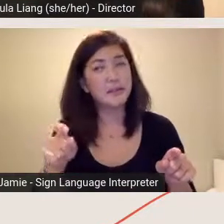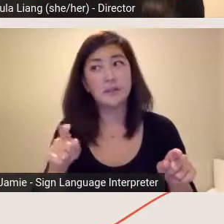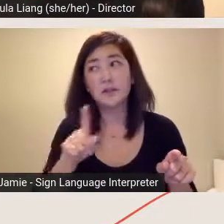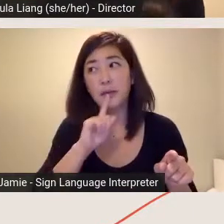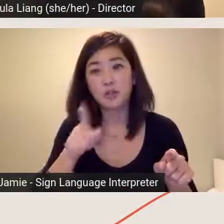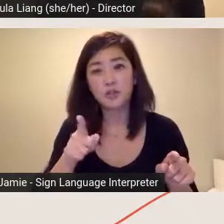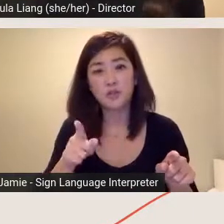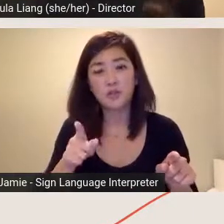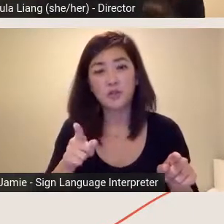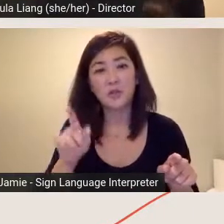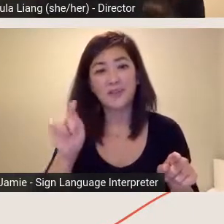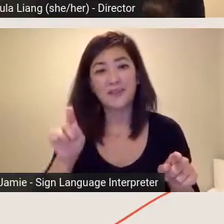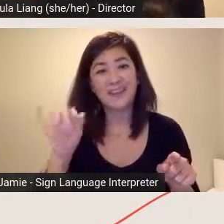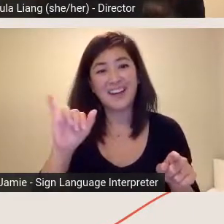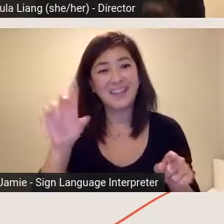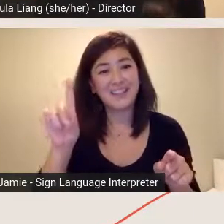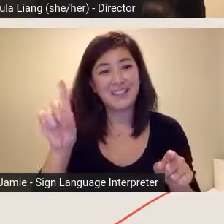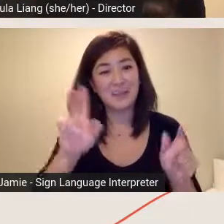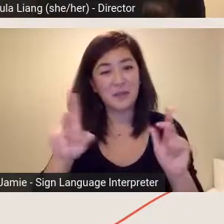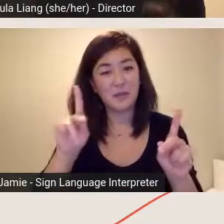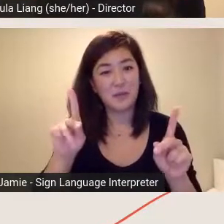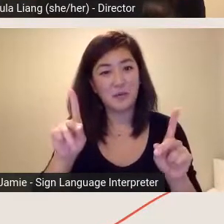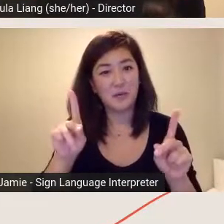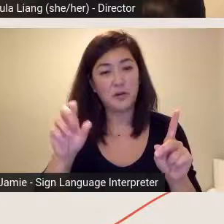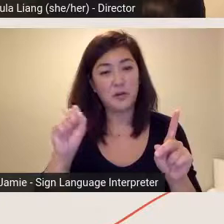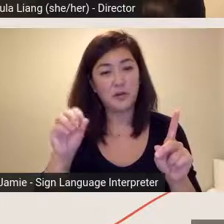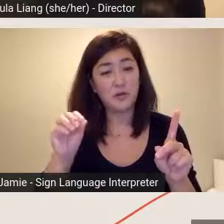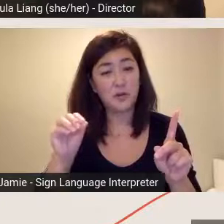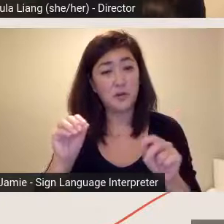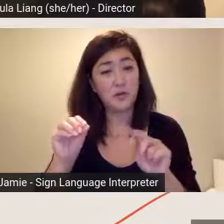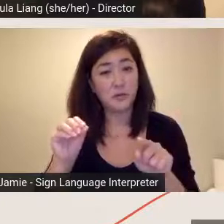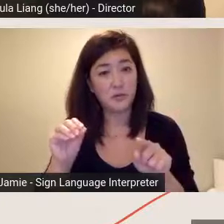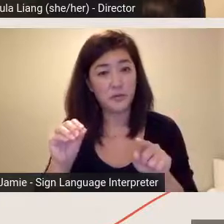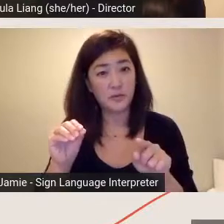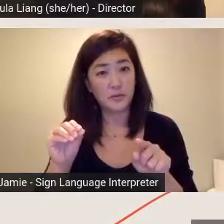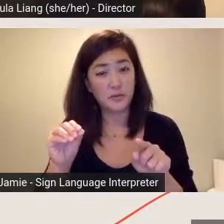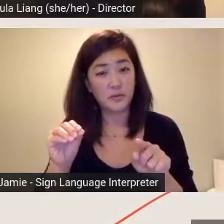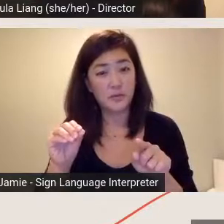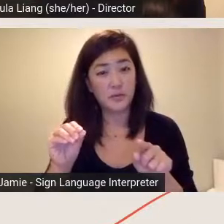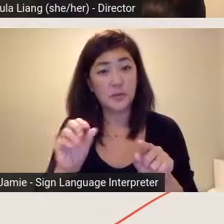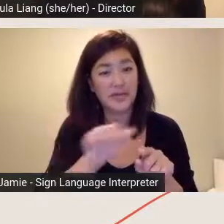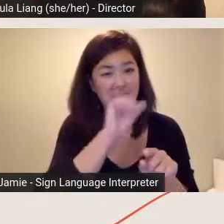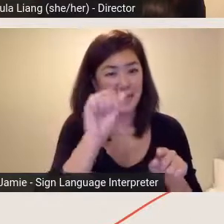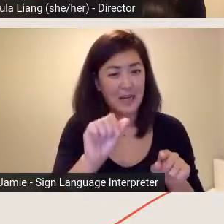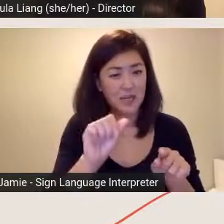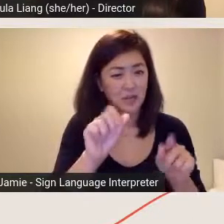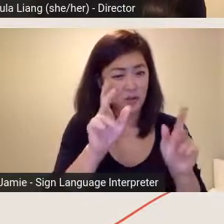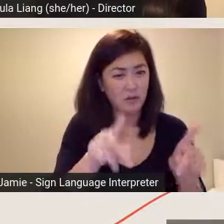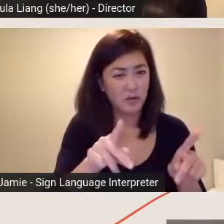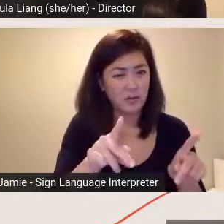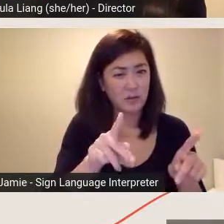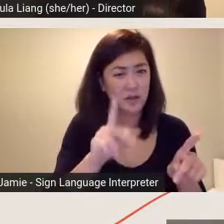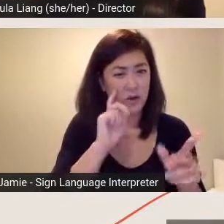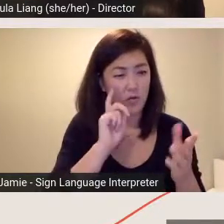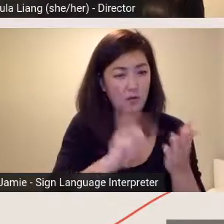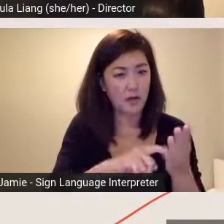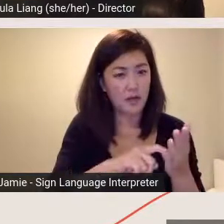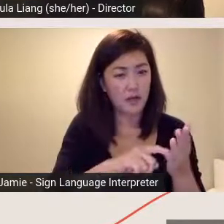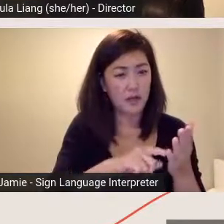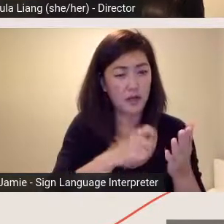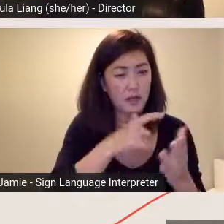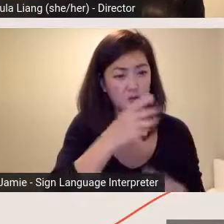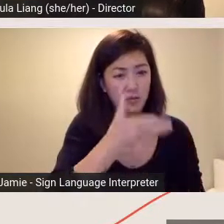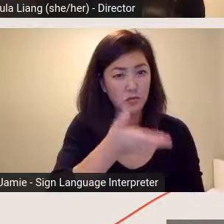viewer, like we had to be careful to make sure to ID people so that when somebody came back, we would, an Asian viewer